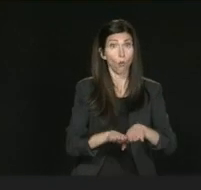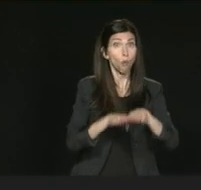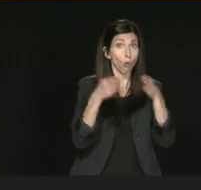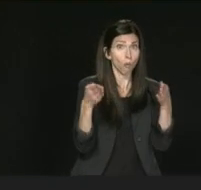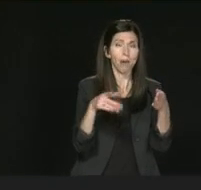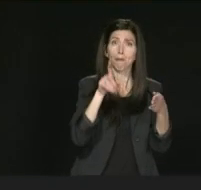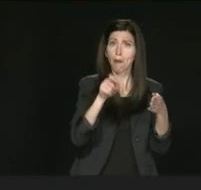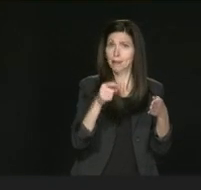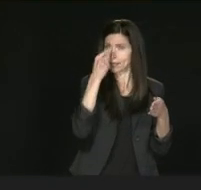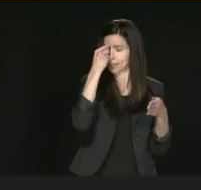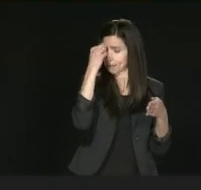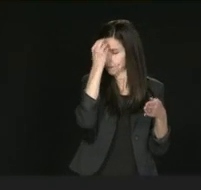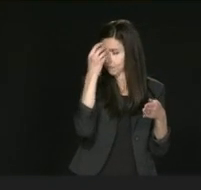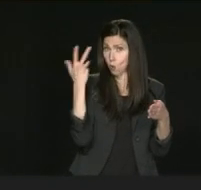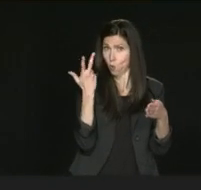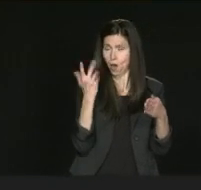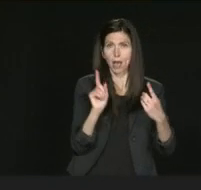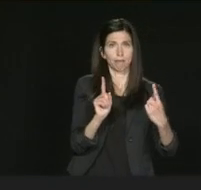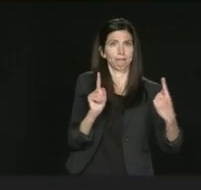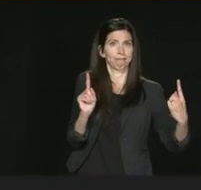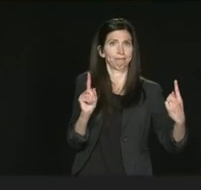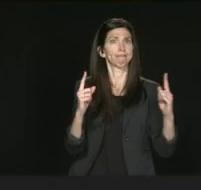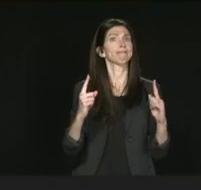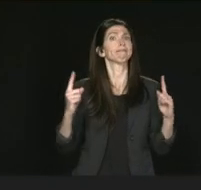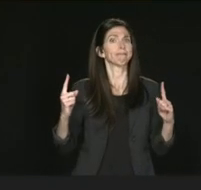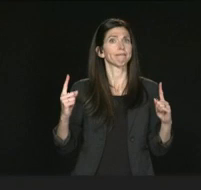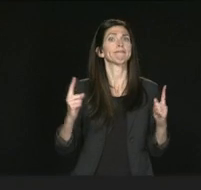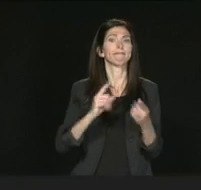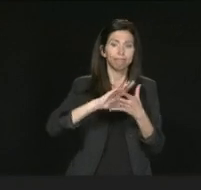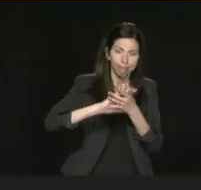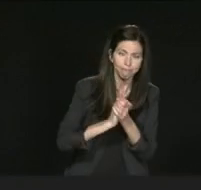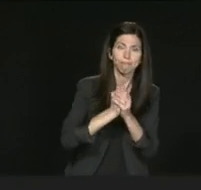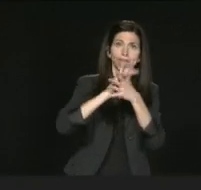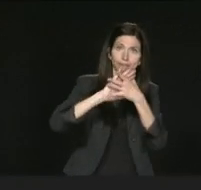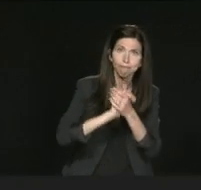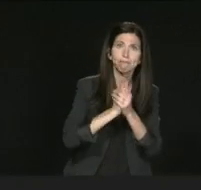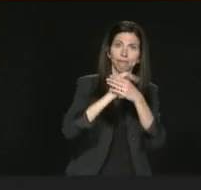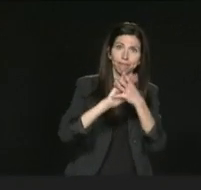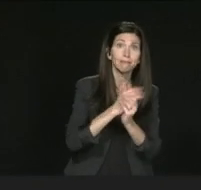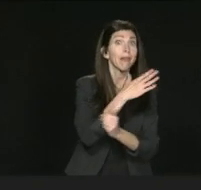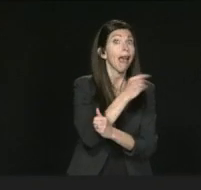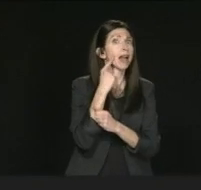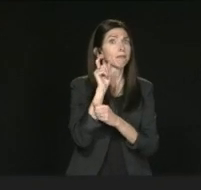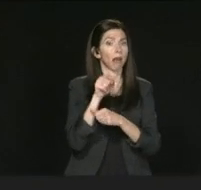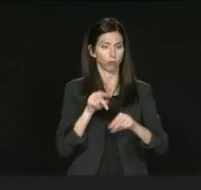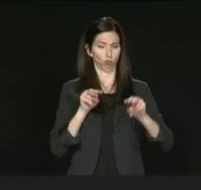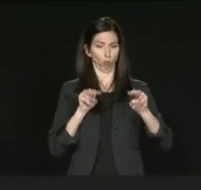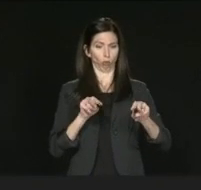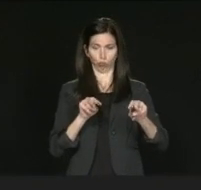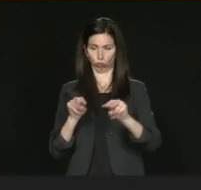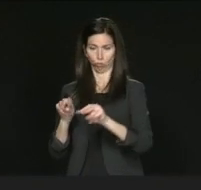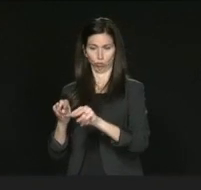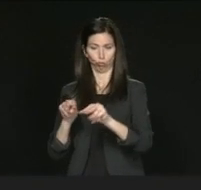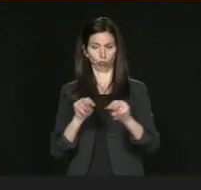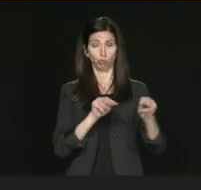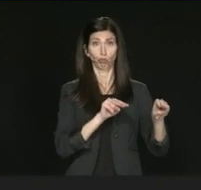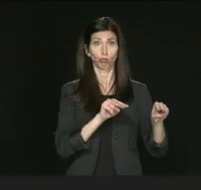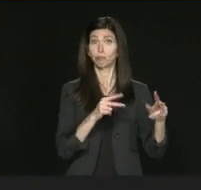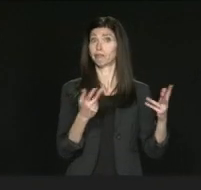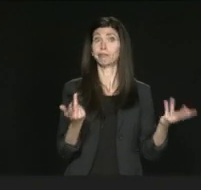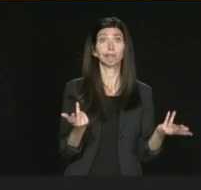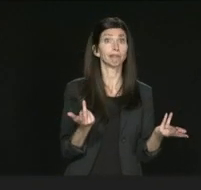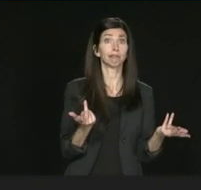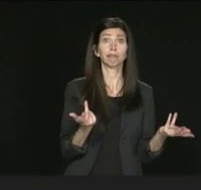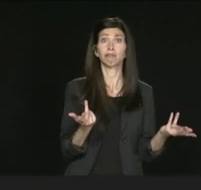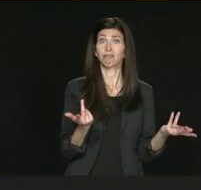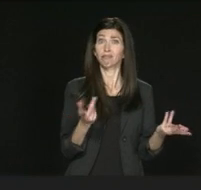and also to watch for symptoms. Because if you are actually dealing with a virus, which is actually quite